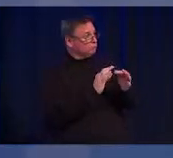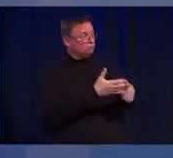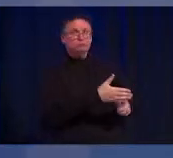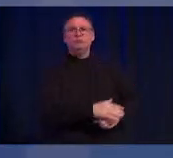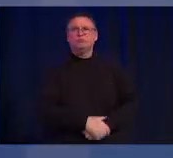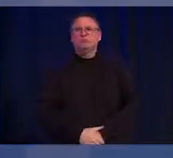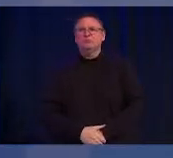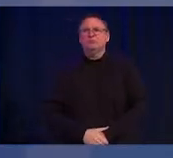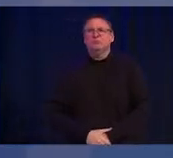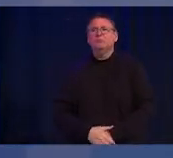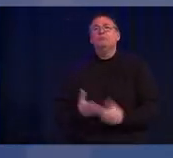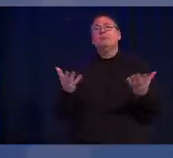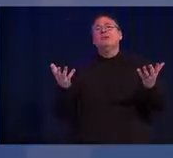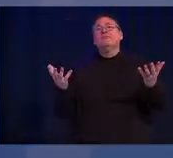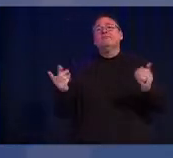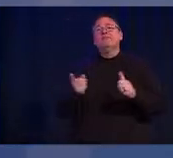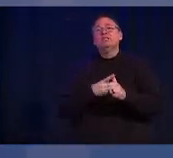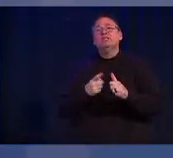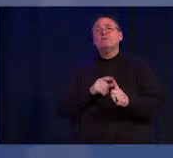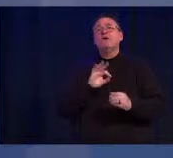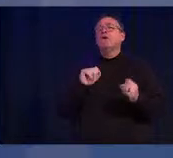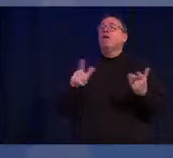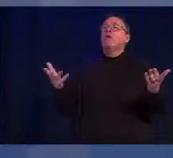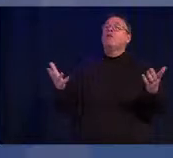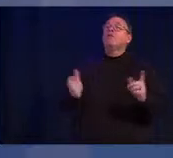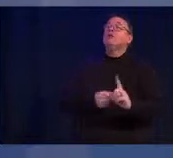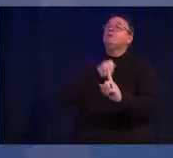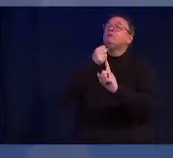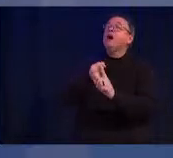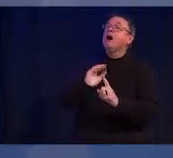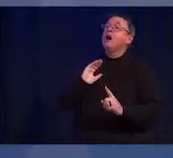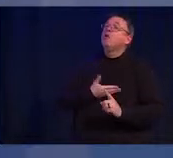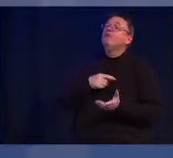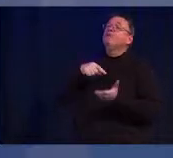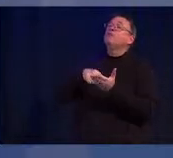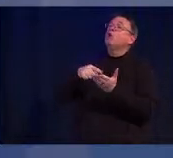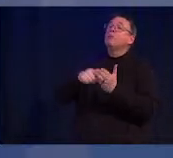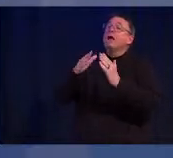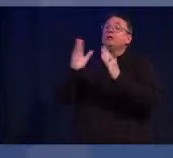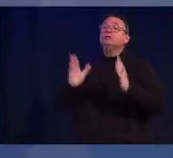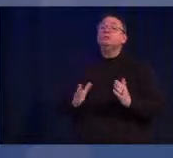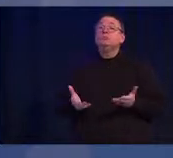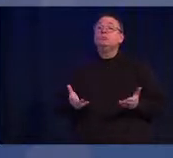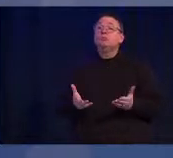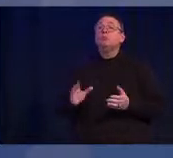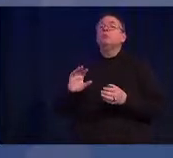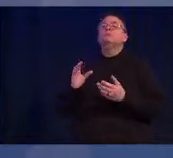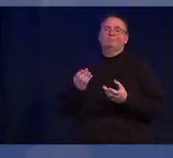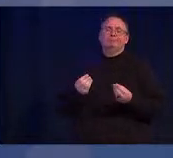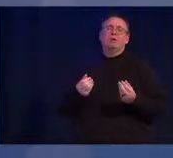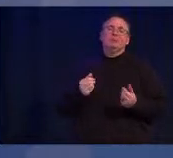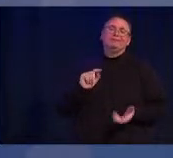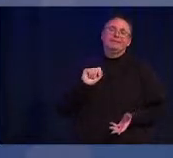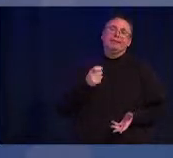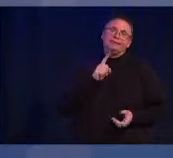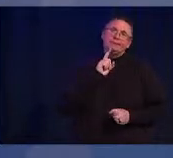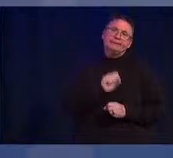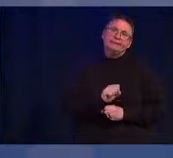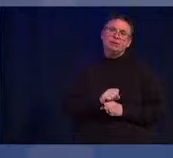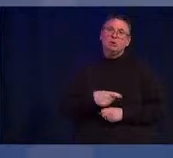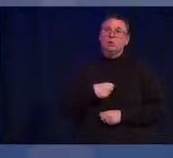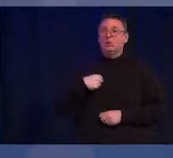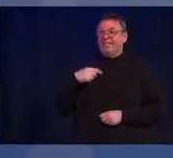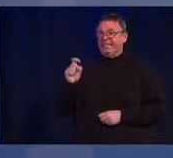of the things that affects affordable housing is property taxes. And we need to do two things with